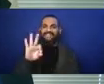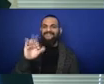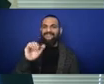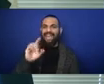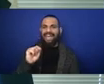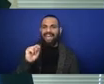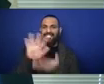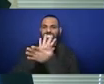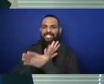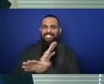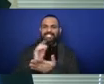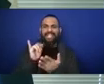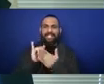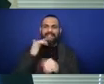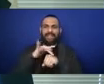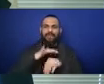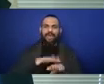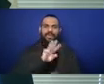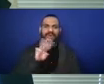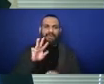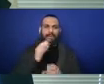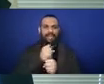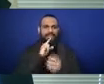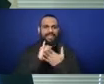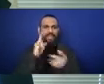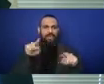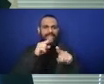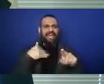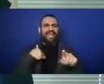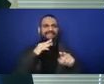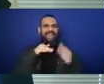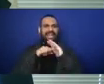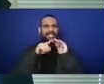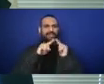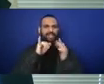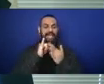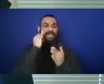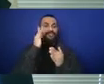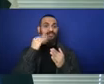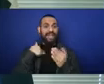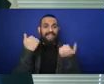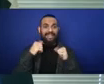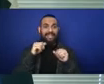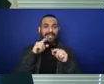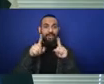small restaurants. Many of our small restaurants in El Paso will qualify for that help.